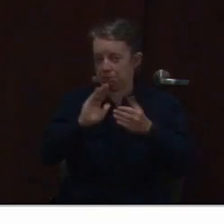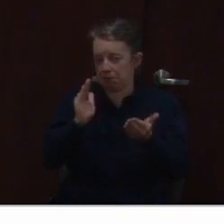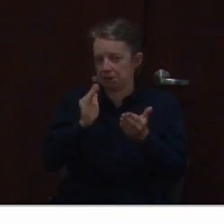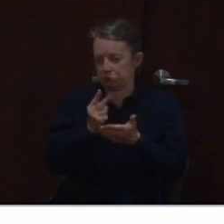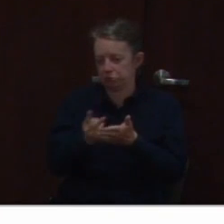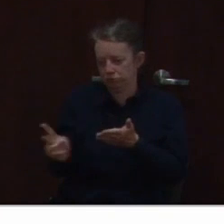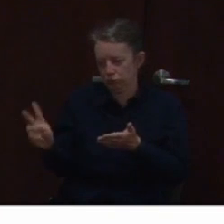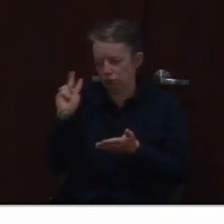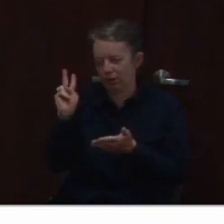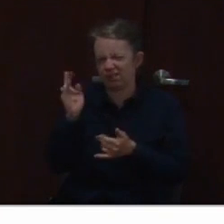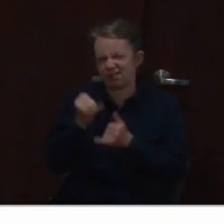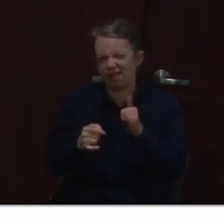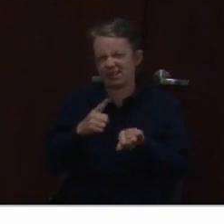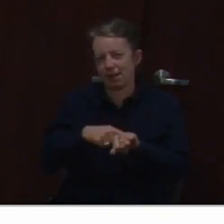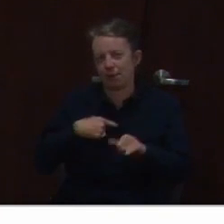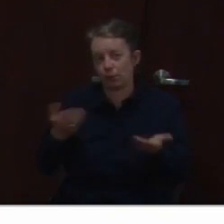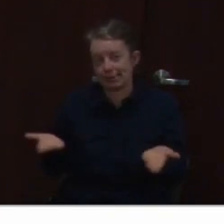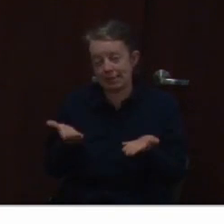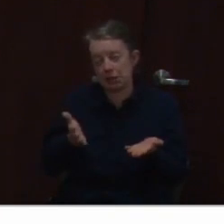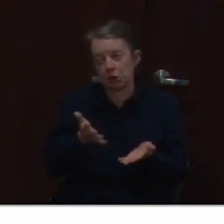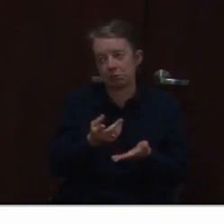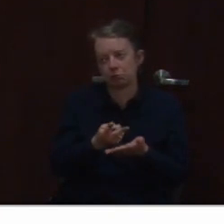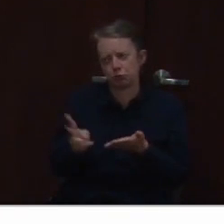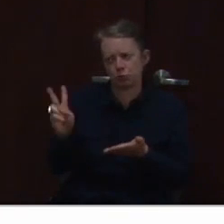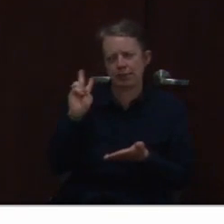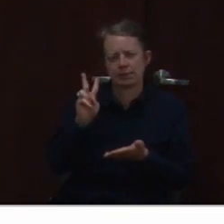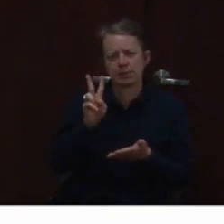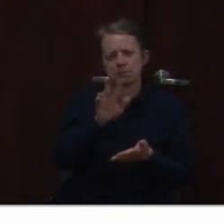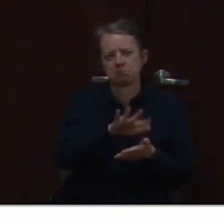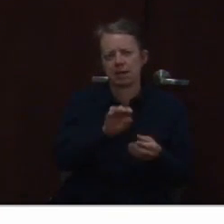presented to you last, when it was about 22%.